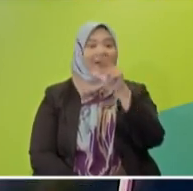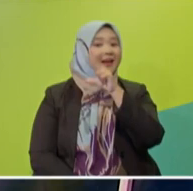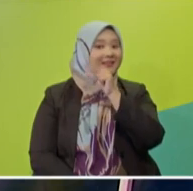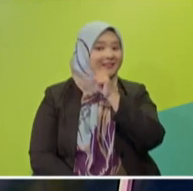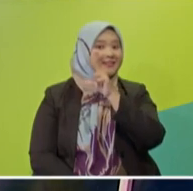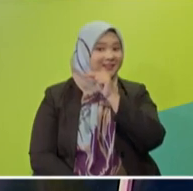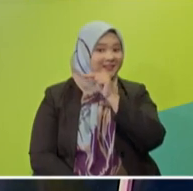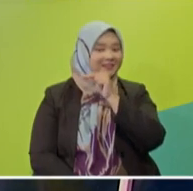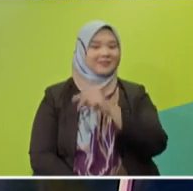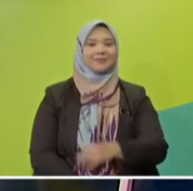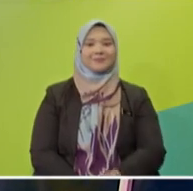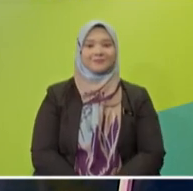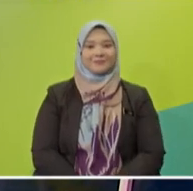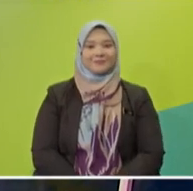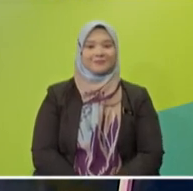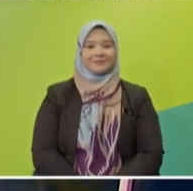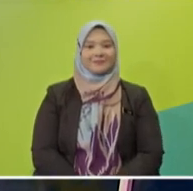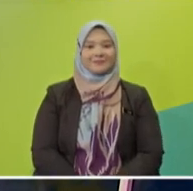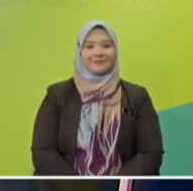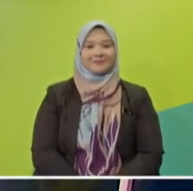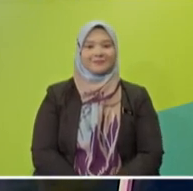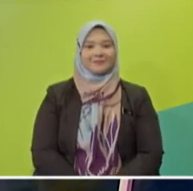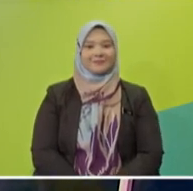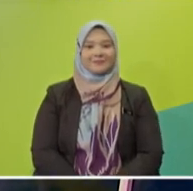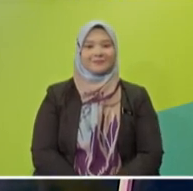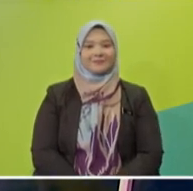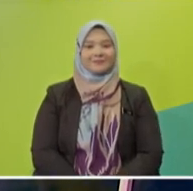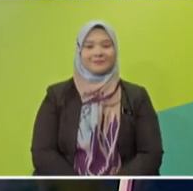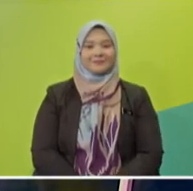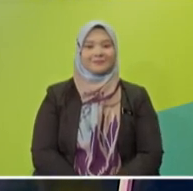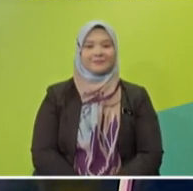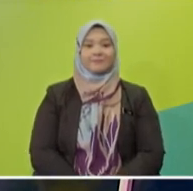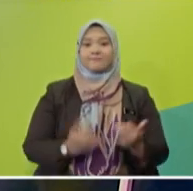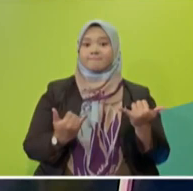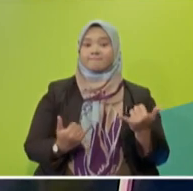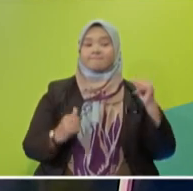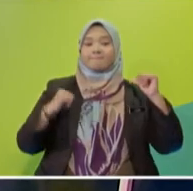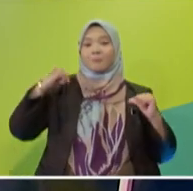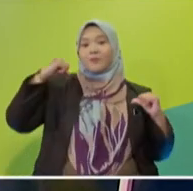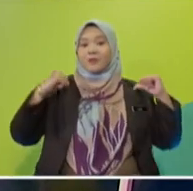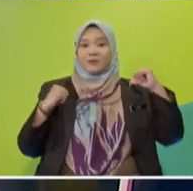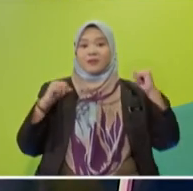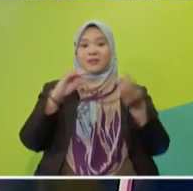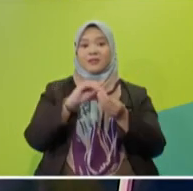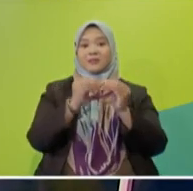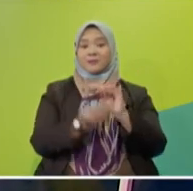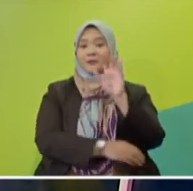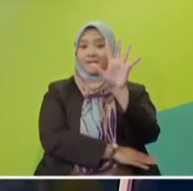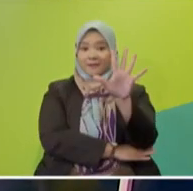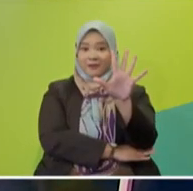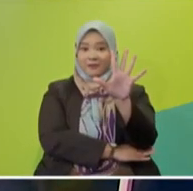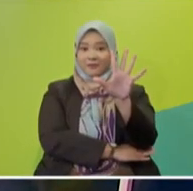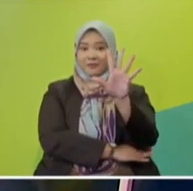Noah. Noah. The fourth animal. Sorry, the fifth animal. Yes. Noah, can you look at the